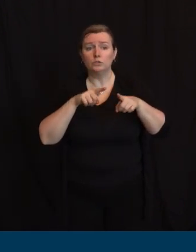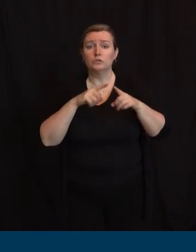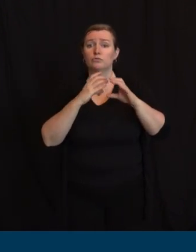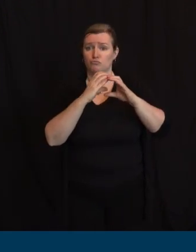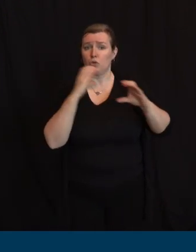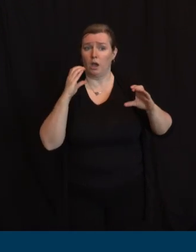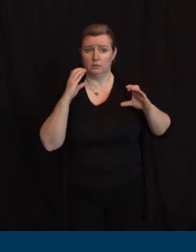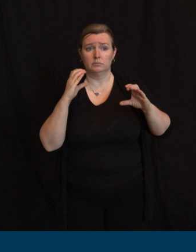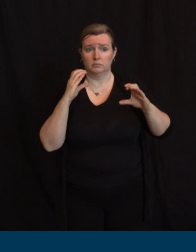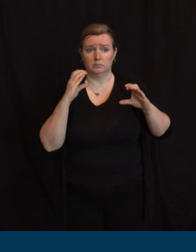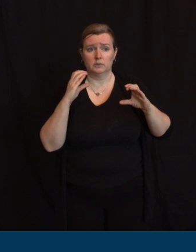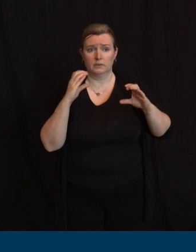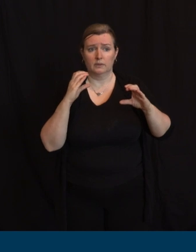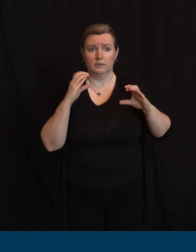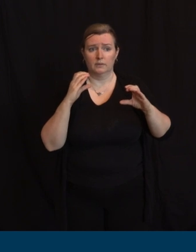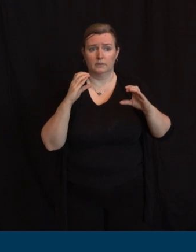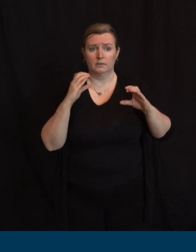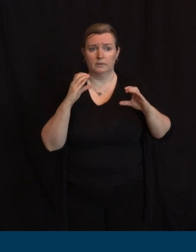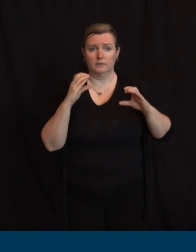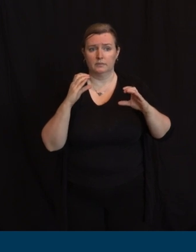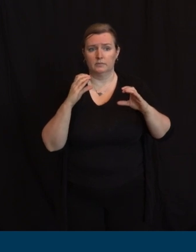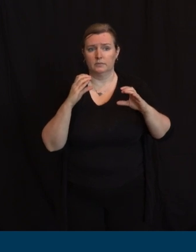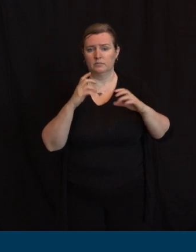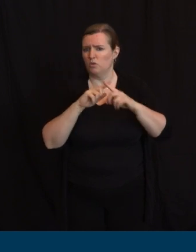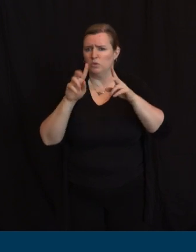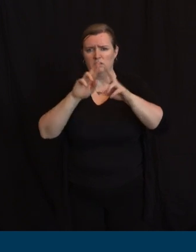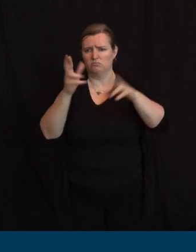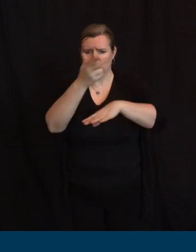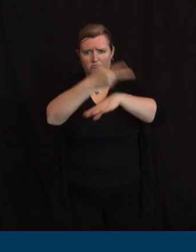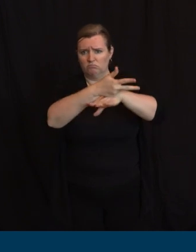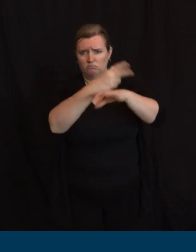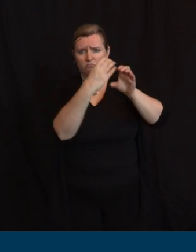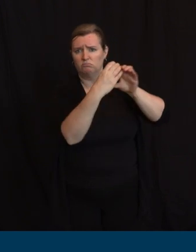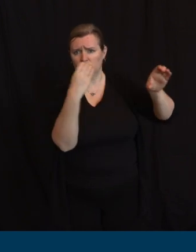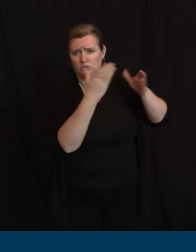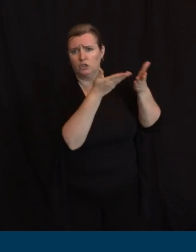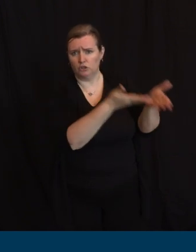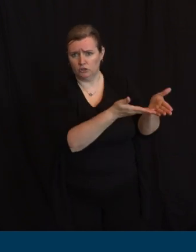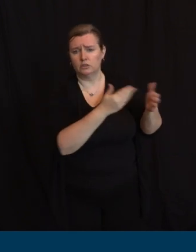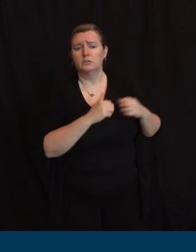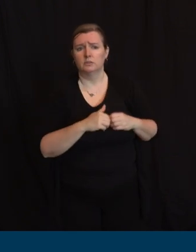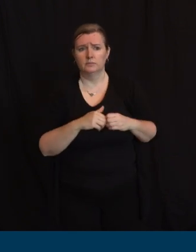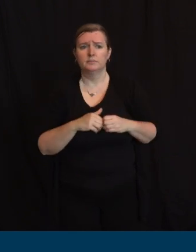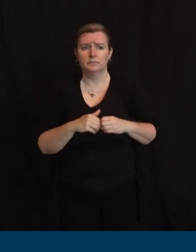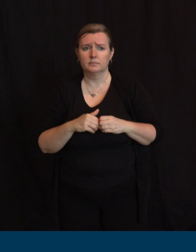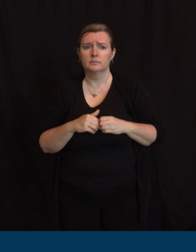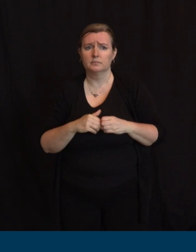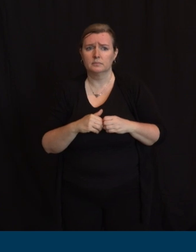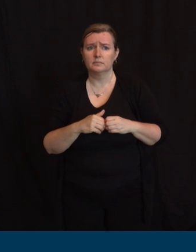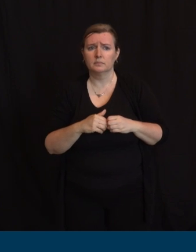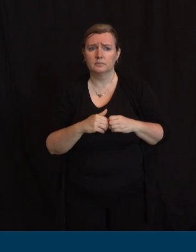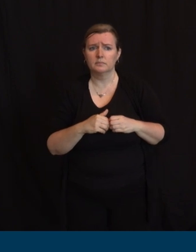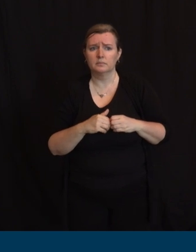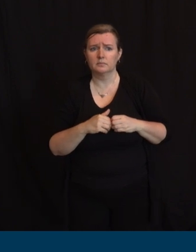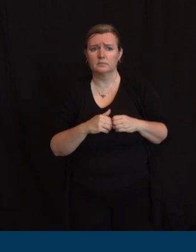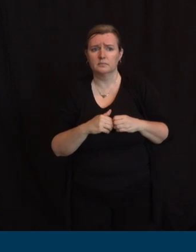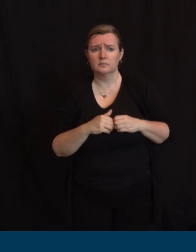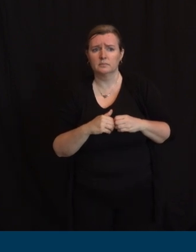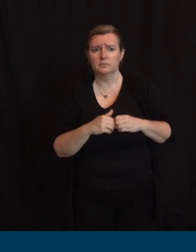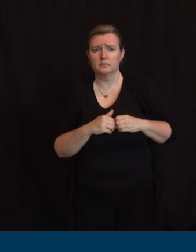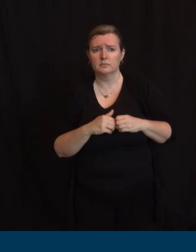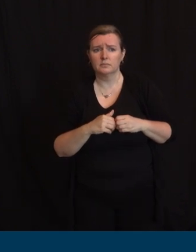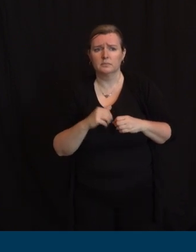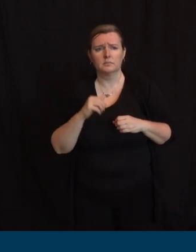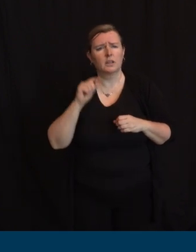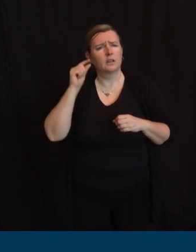didn't answer your question. I'm going to leave it to the Attorney General on the question of disproportionate. But the numbers you cited, John, would certainly, personal